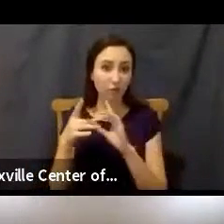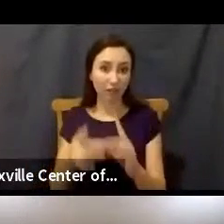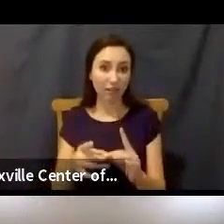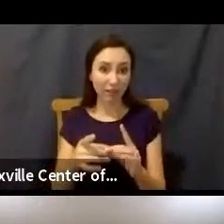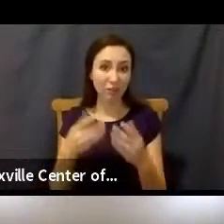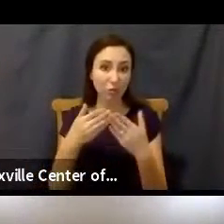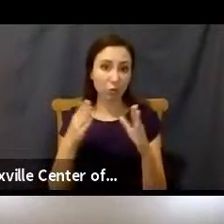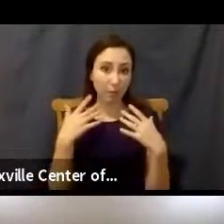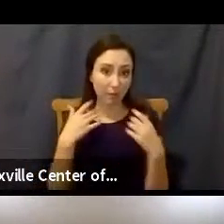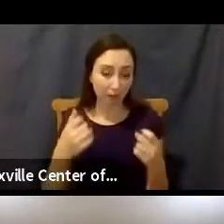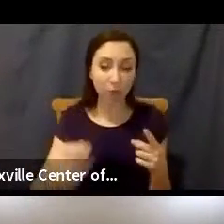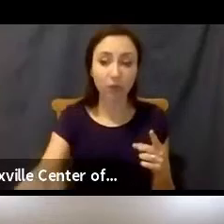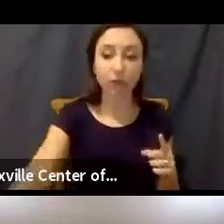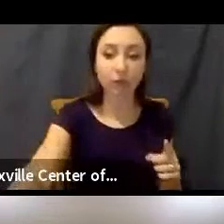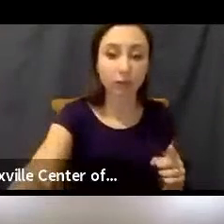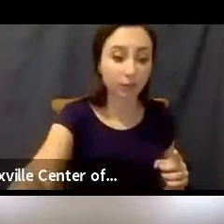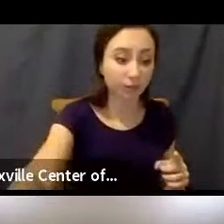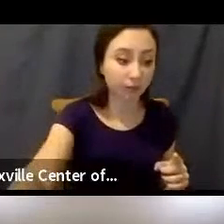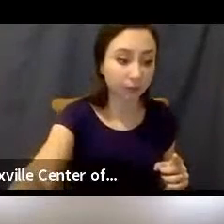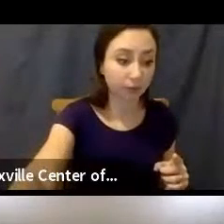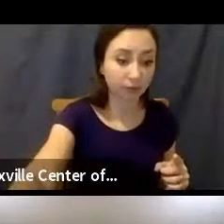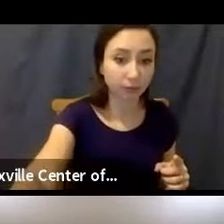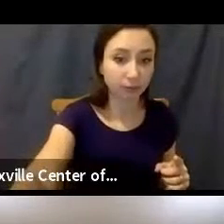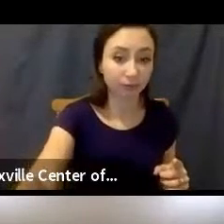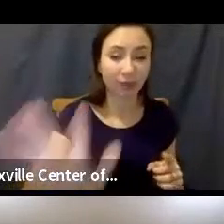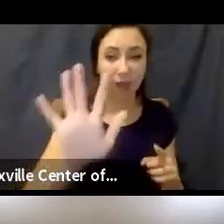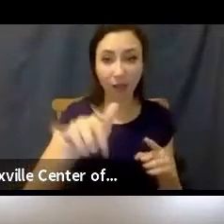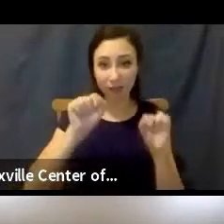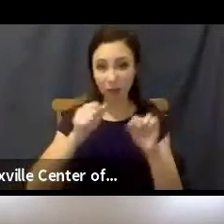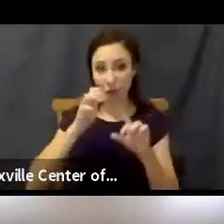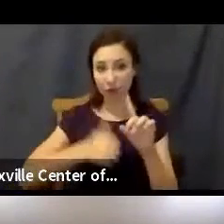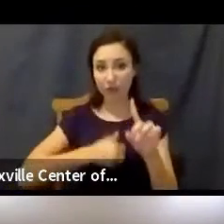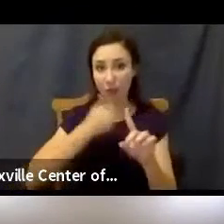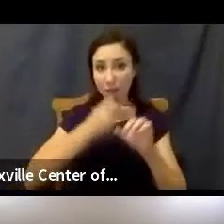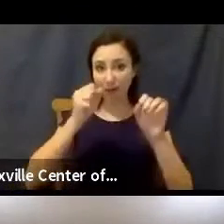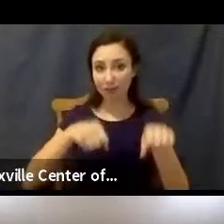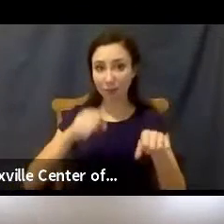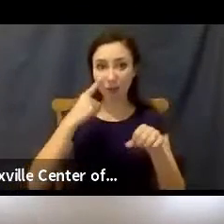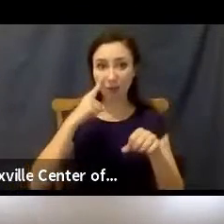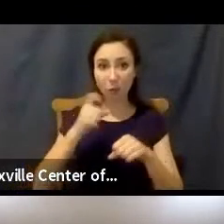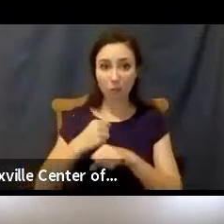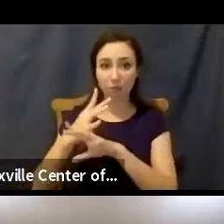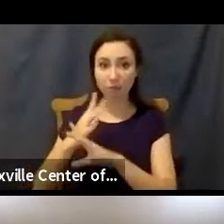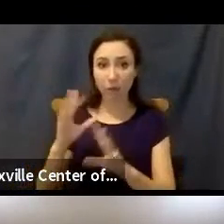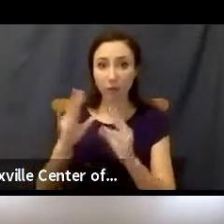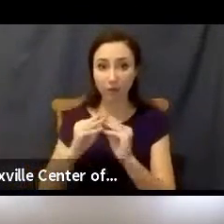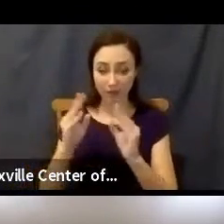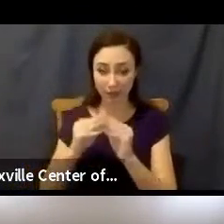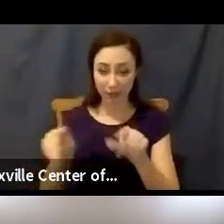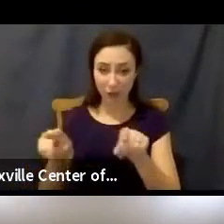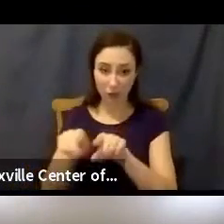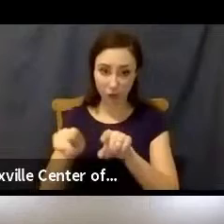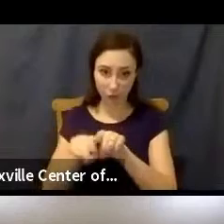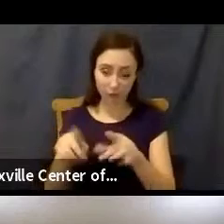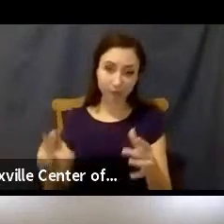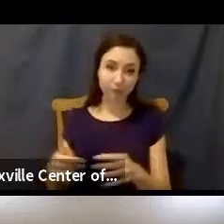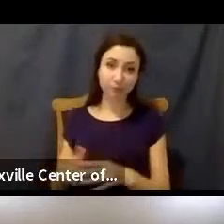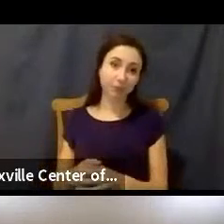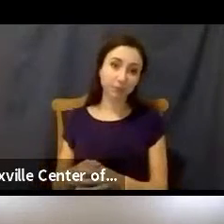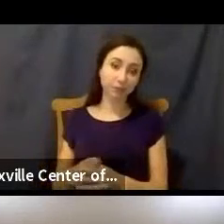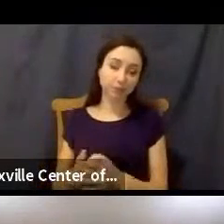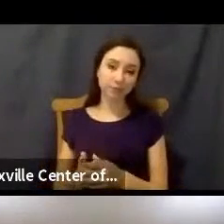Health, as well, which might impact our ability to do virtual meetings also.